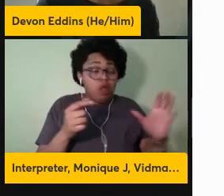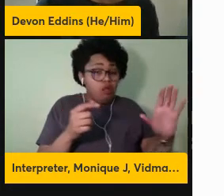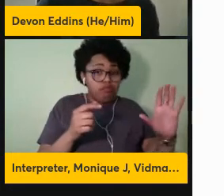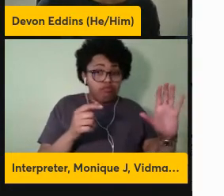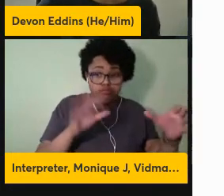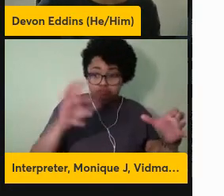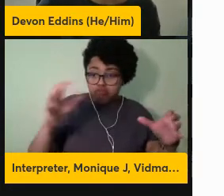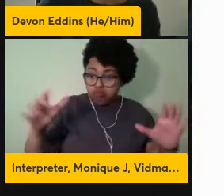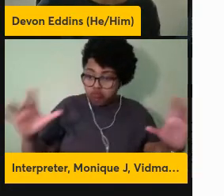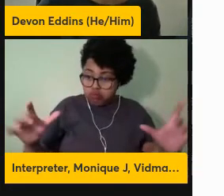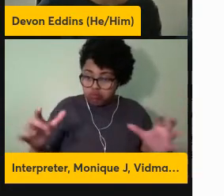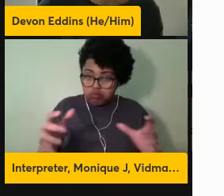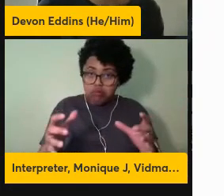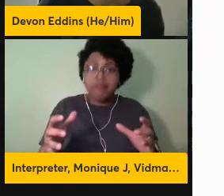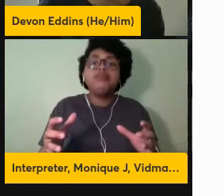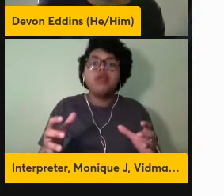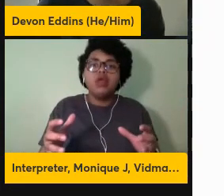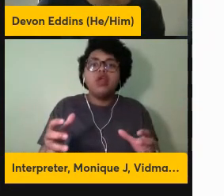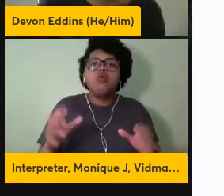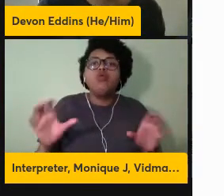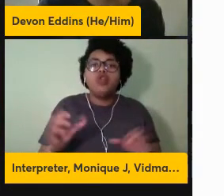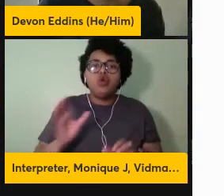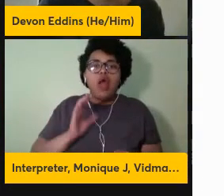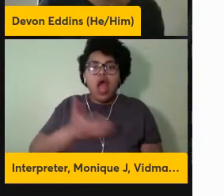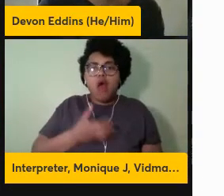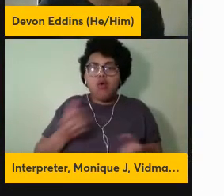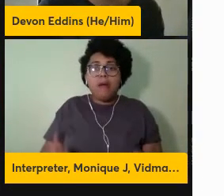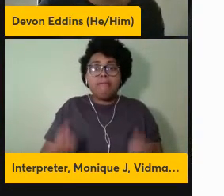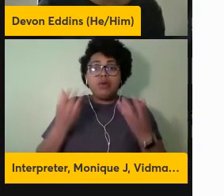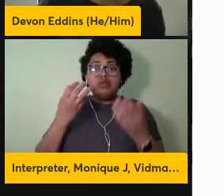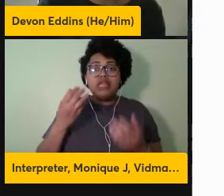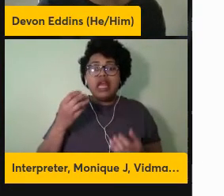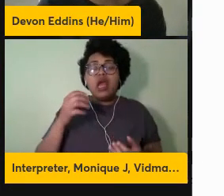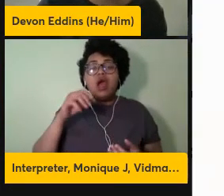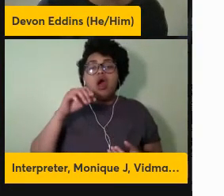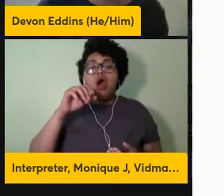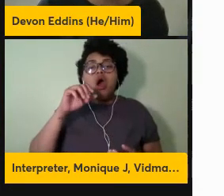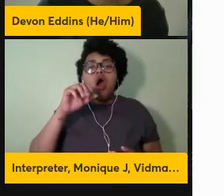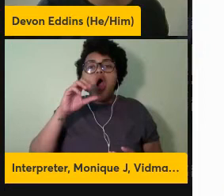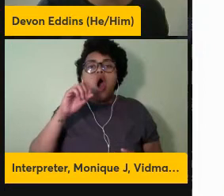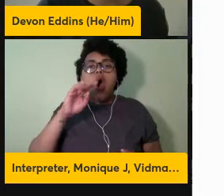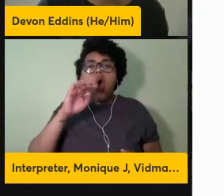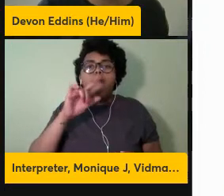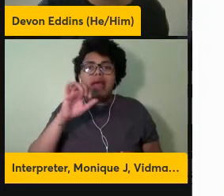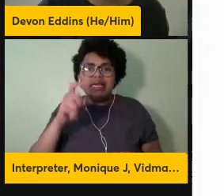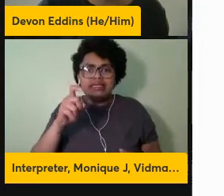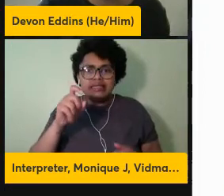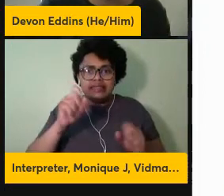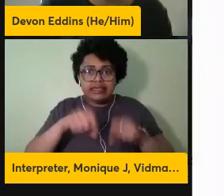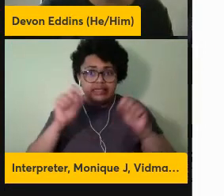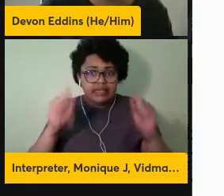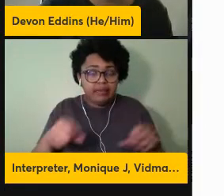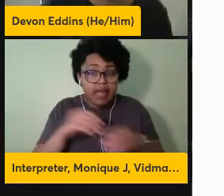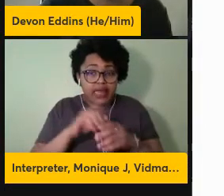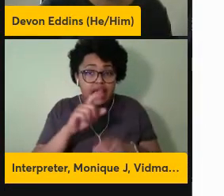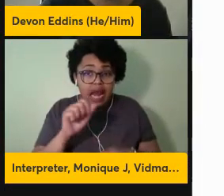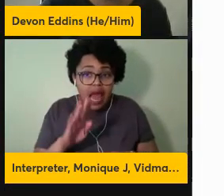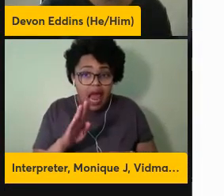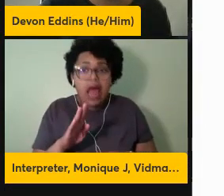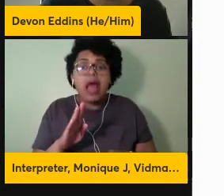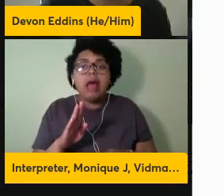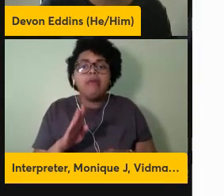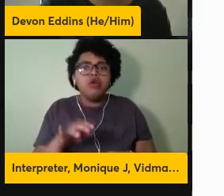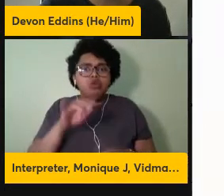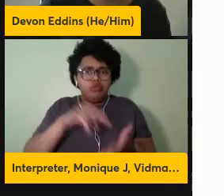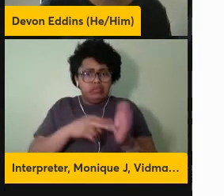employ our multi-omic systems immunology approach in the lab, which includes SARS-CoV-2 virus-inclusive